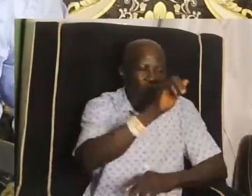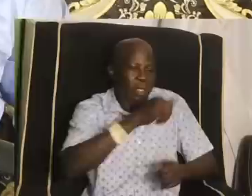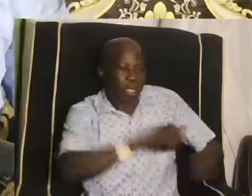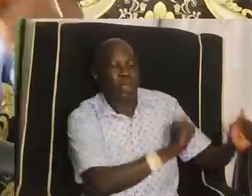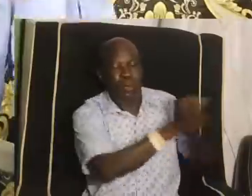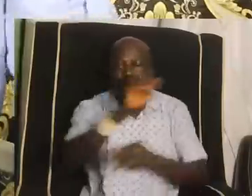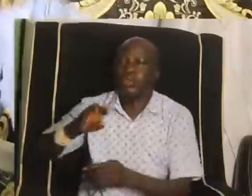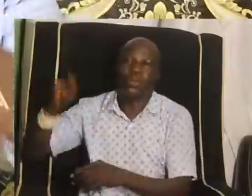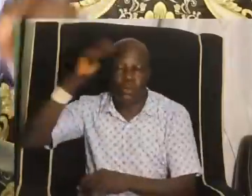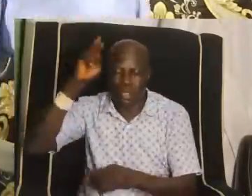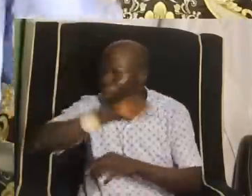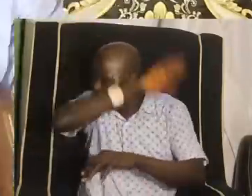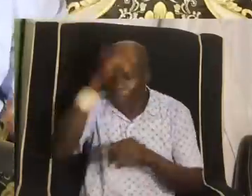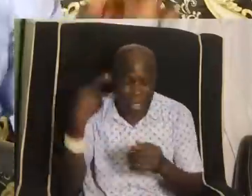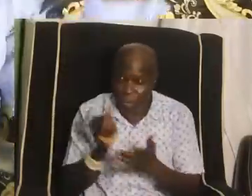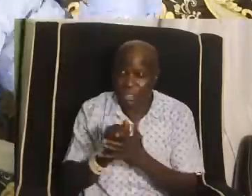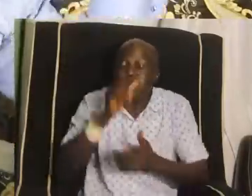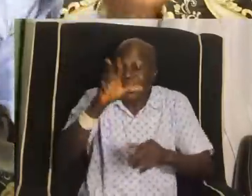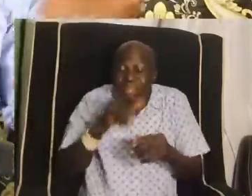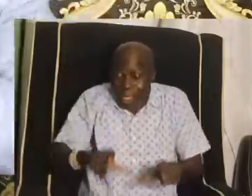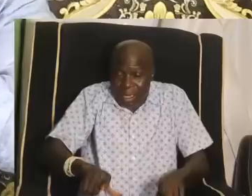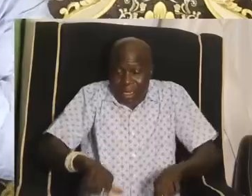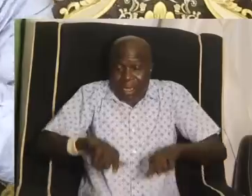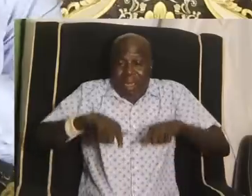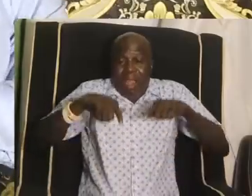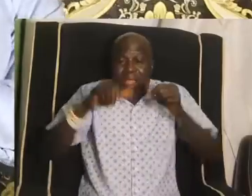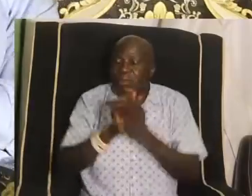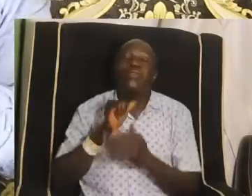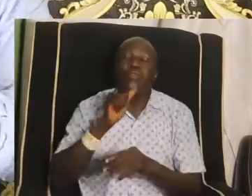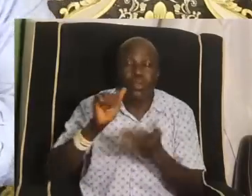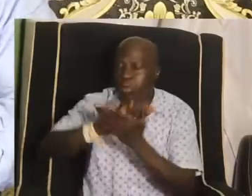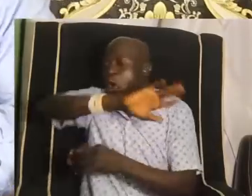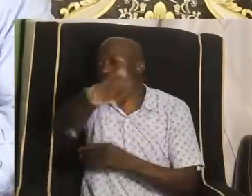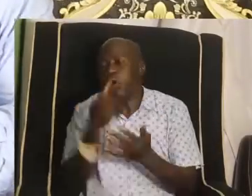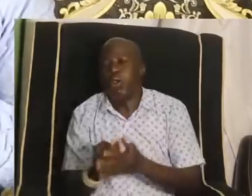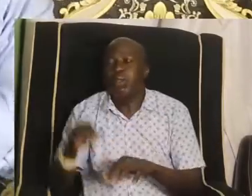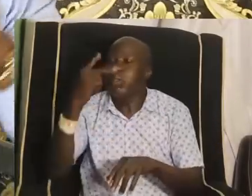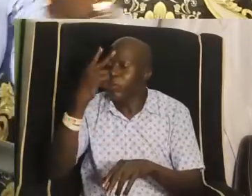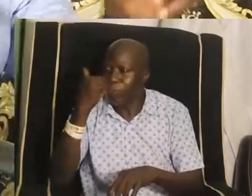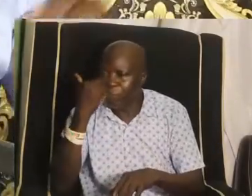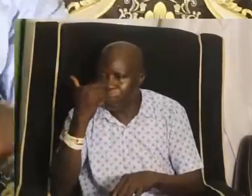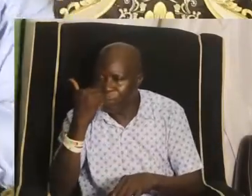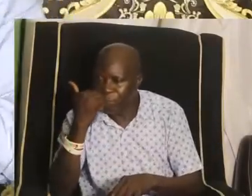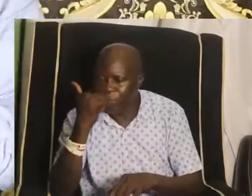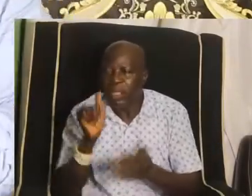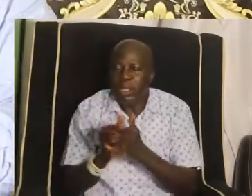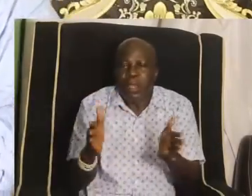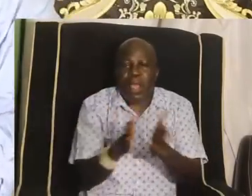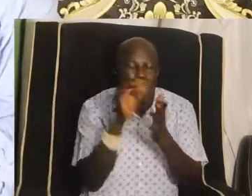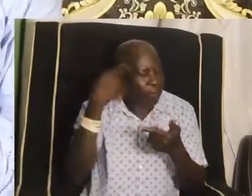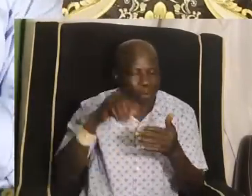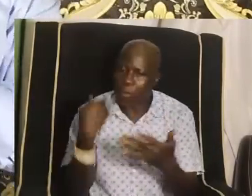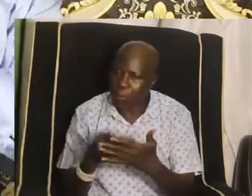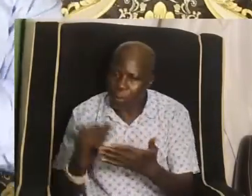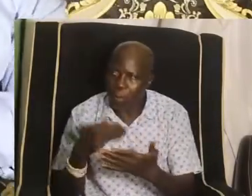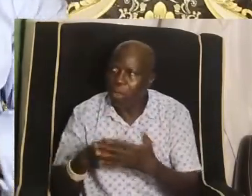Doctor SMO Mustafa on your Facebook. But it's in life. If it's not loud life, you know. I only fake it. It's fake account. I want to my page. They